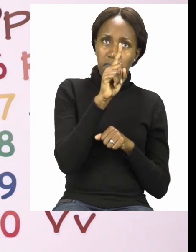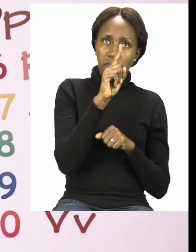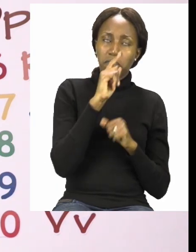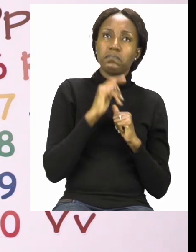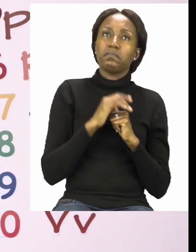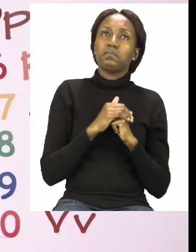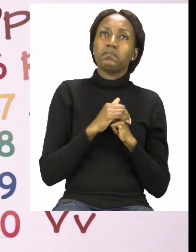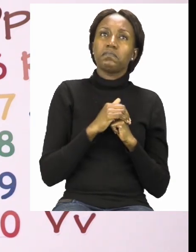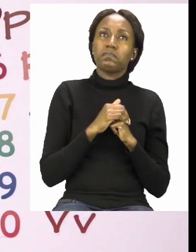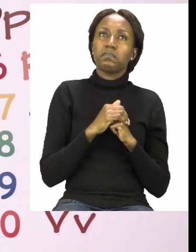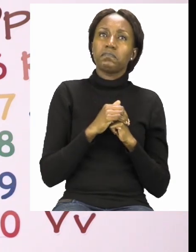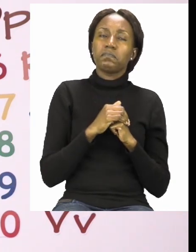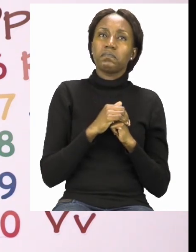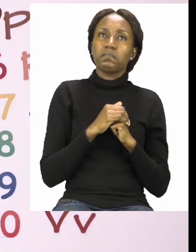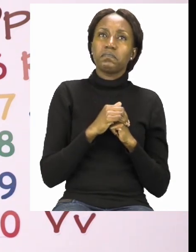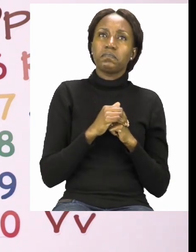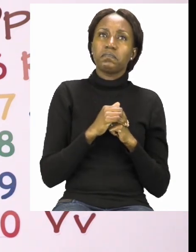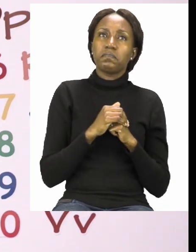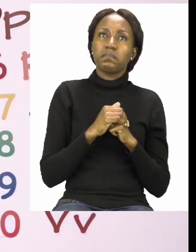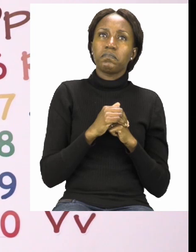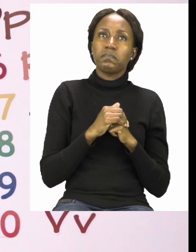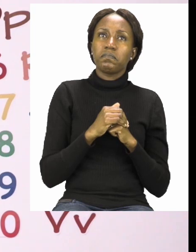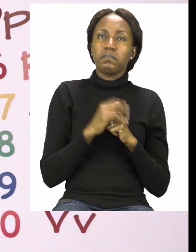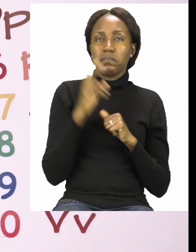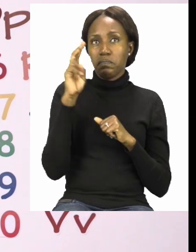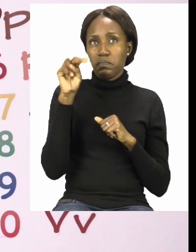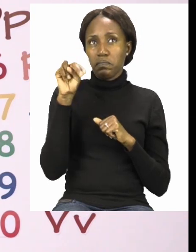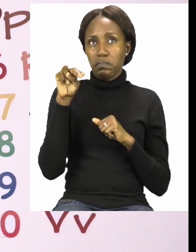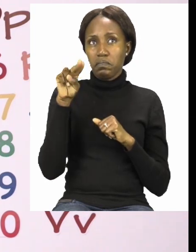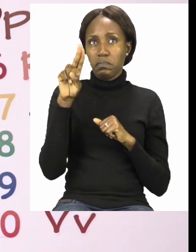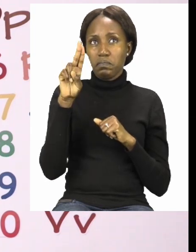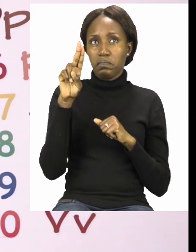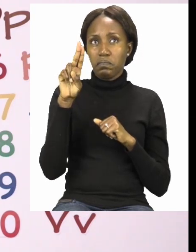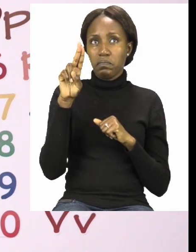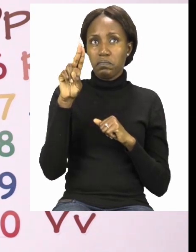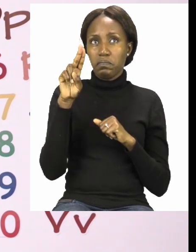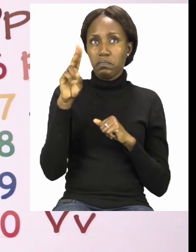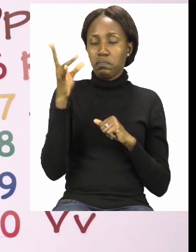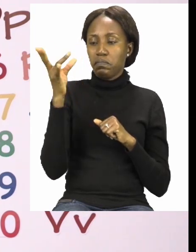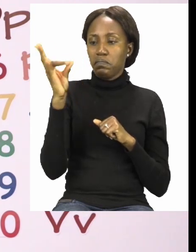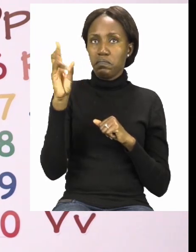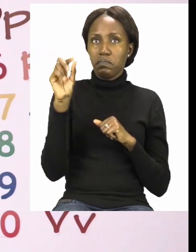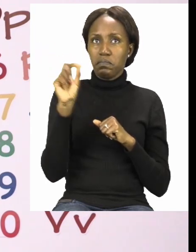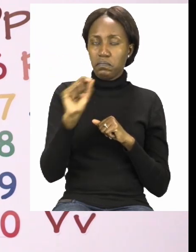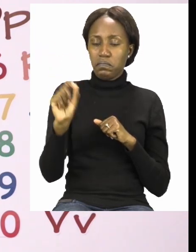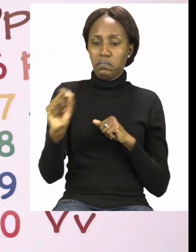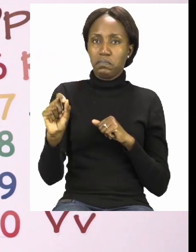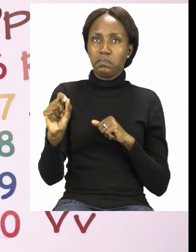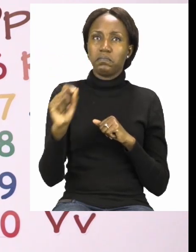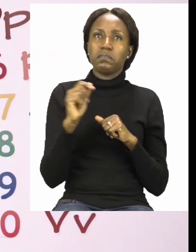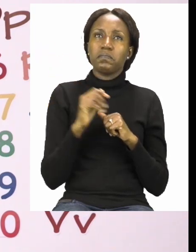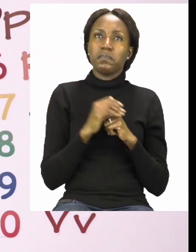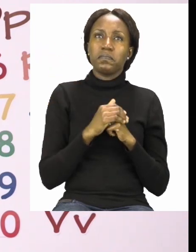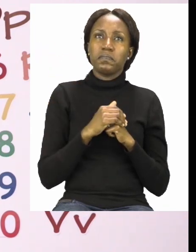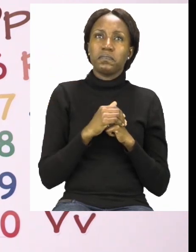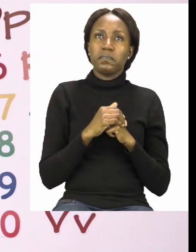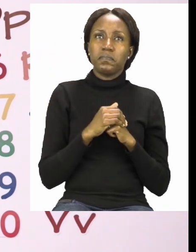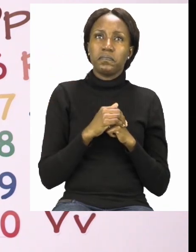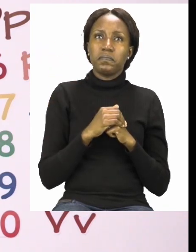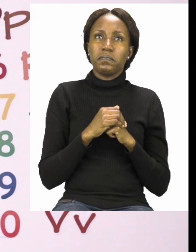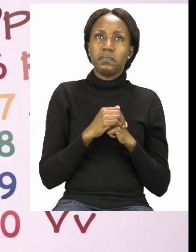under tens. And then after that, we're going to take the 7 and it is going to sit